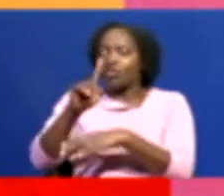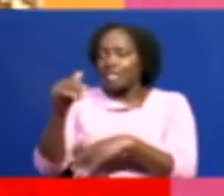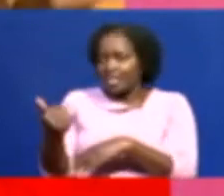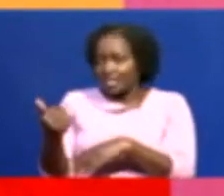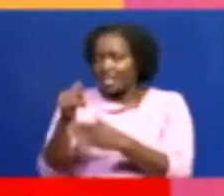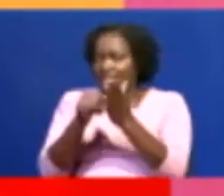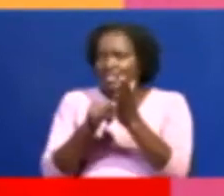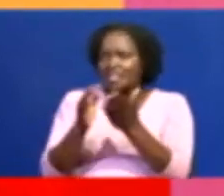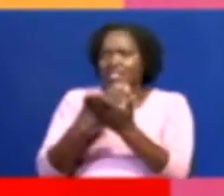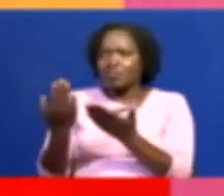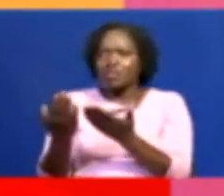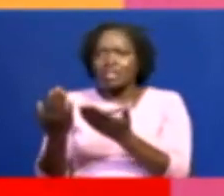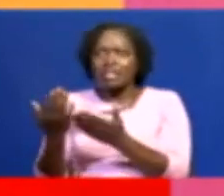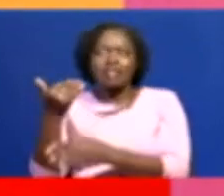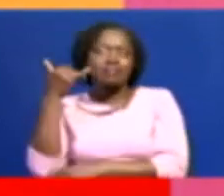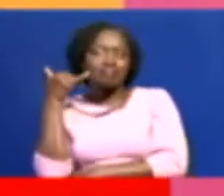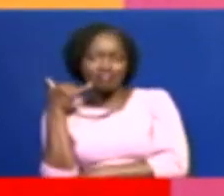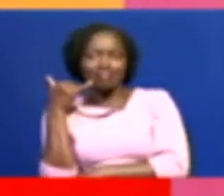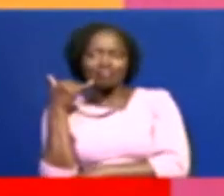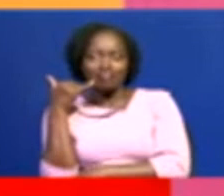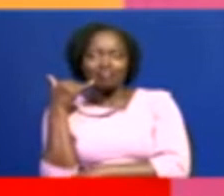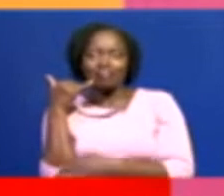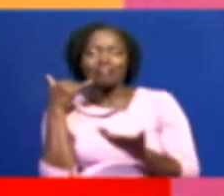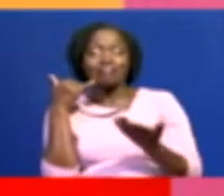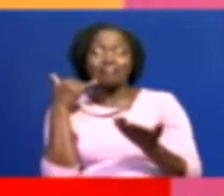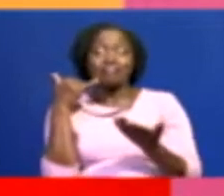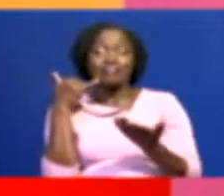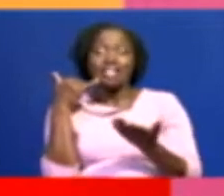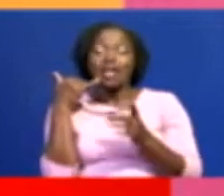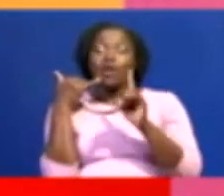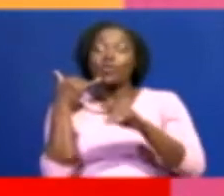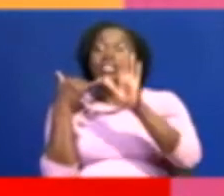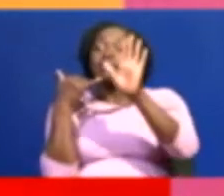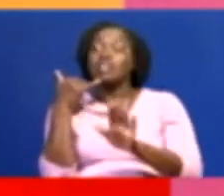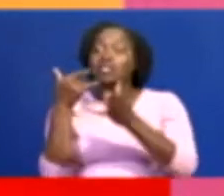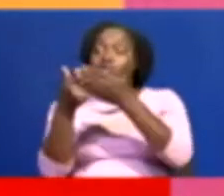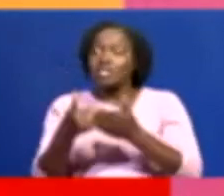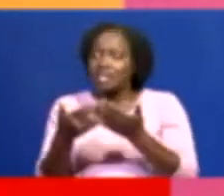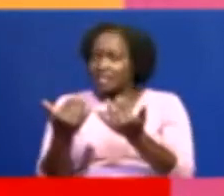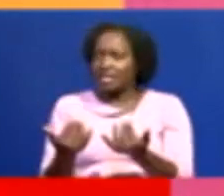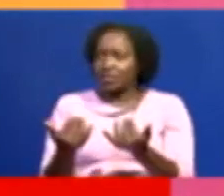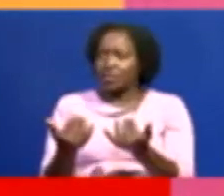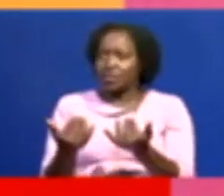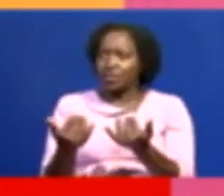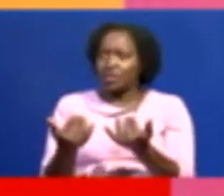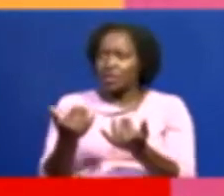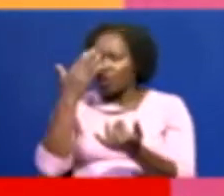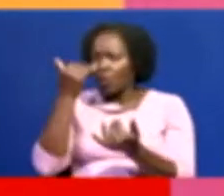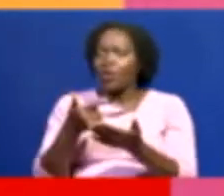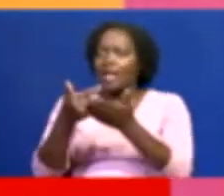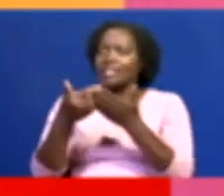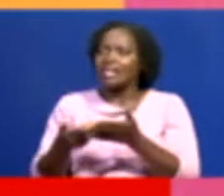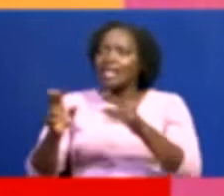of somebody giving the other a call. And maybe what is important to discuss right now is why is dialogue